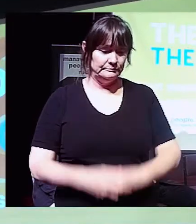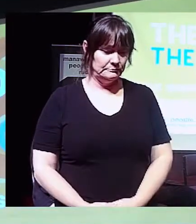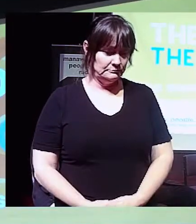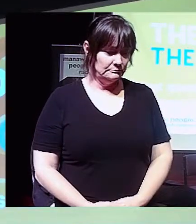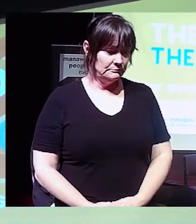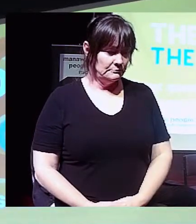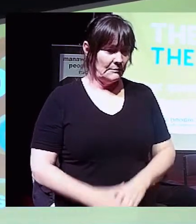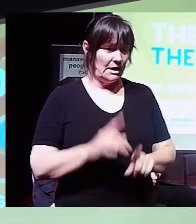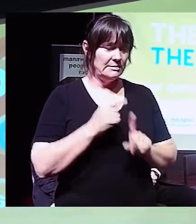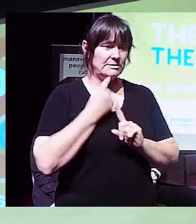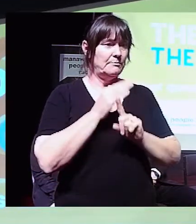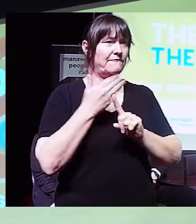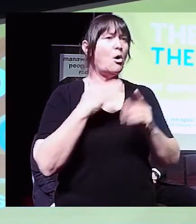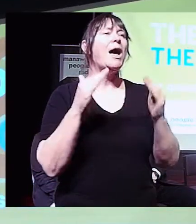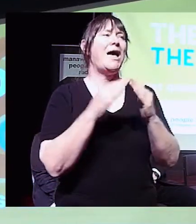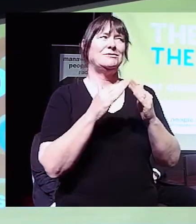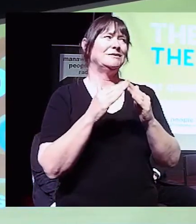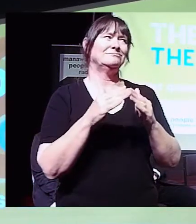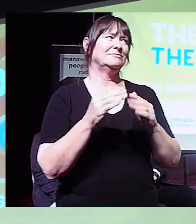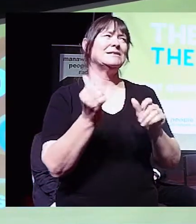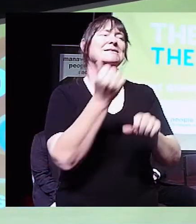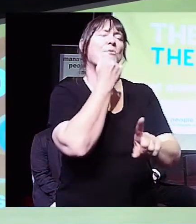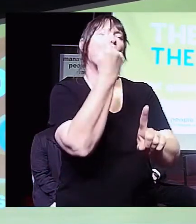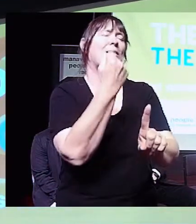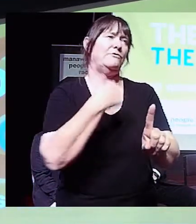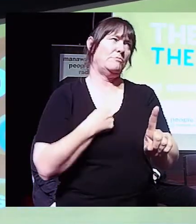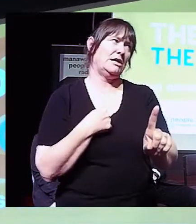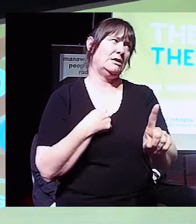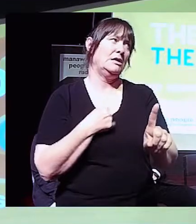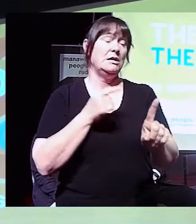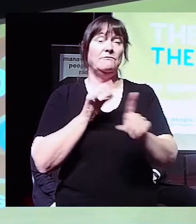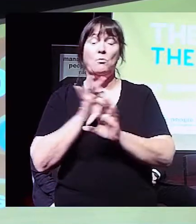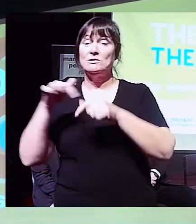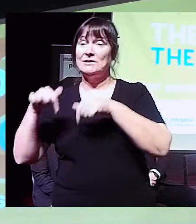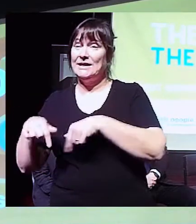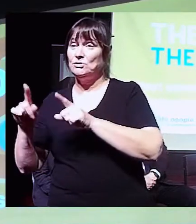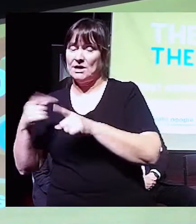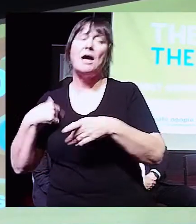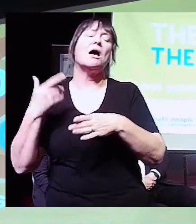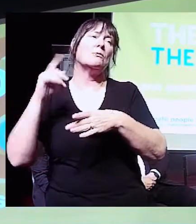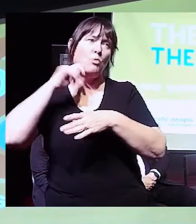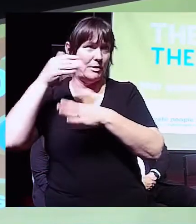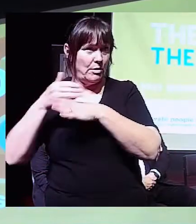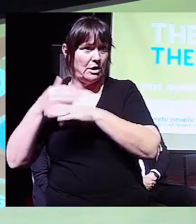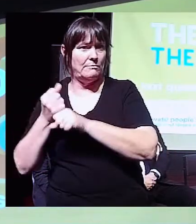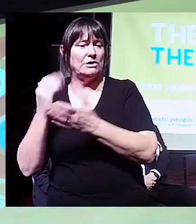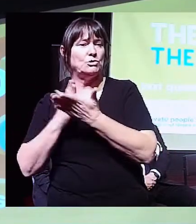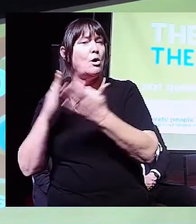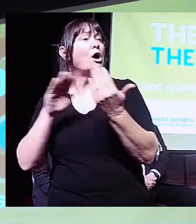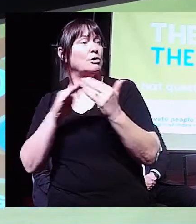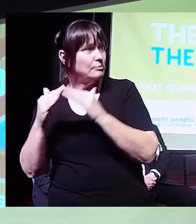As I mentioned earlier on today, housing is my number one passion. It's where I would be if I wasn't here today. I'm working on making sure that our community